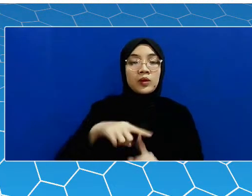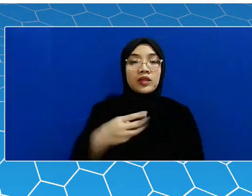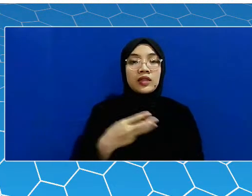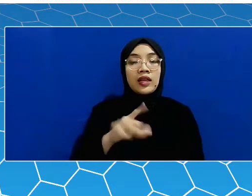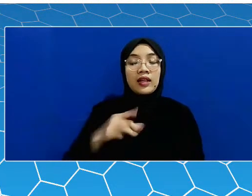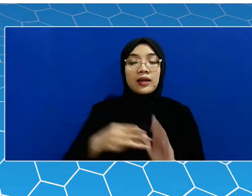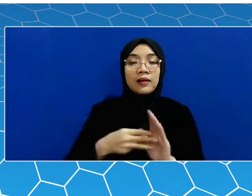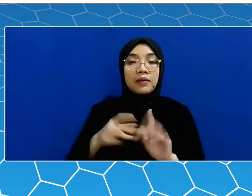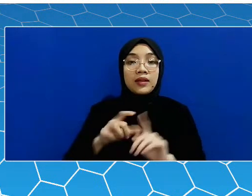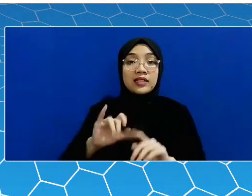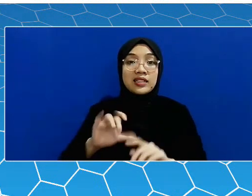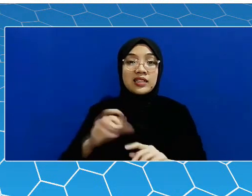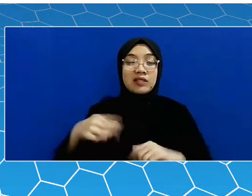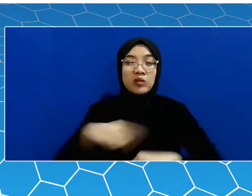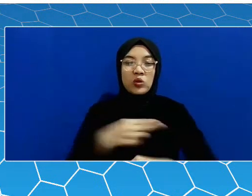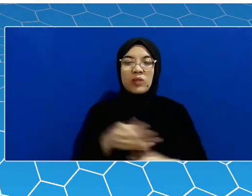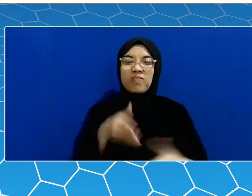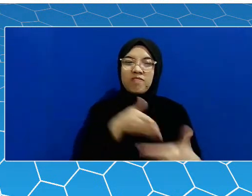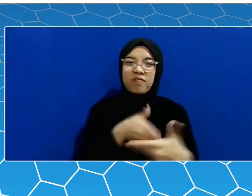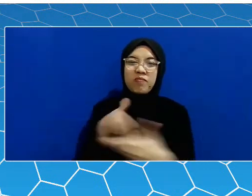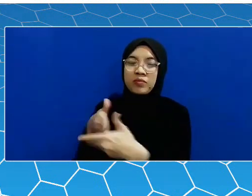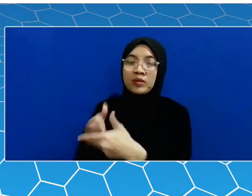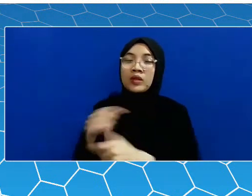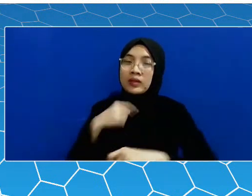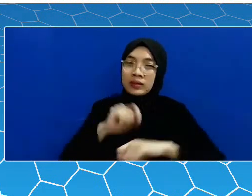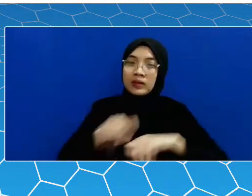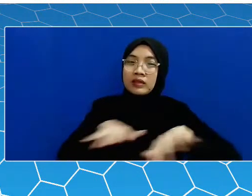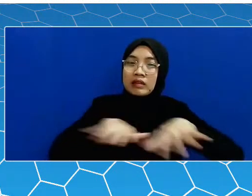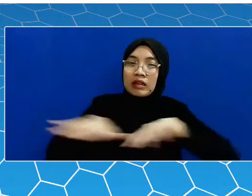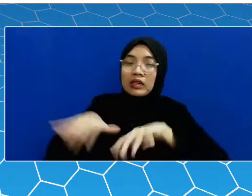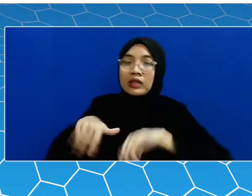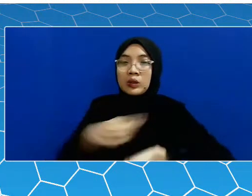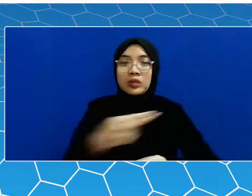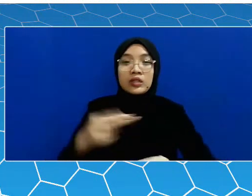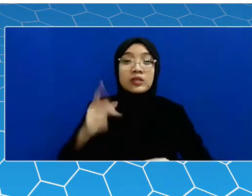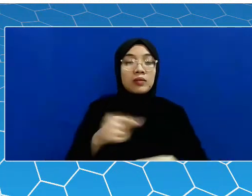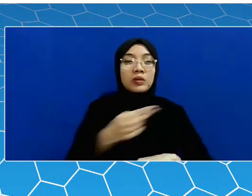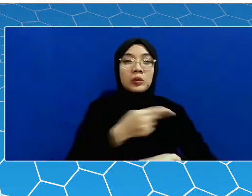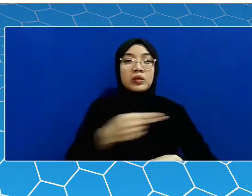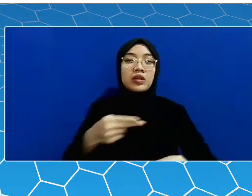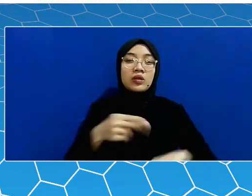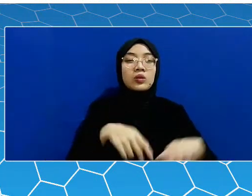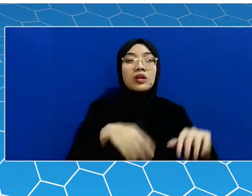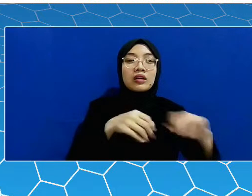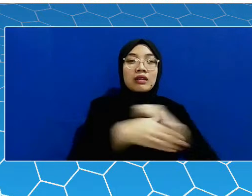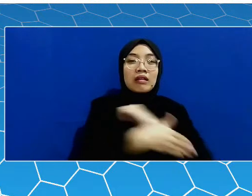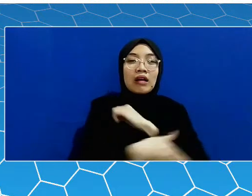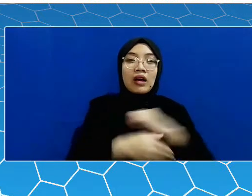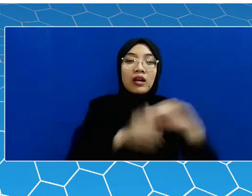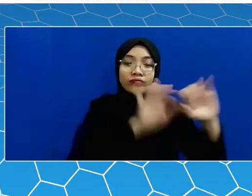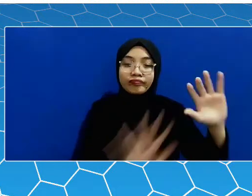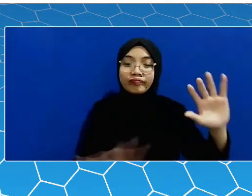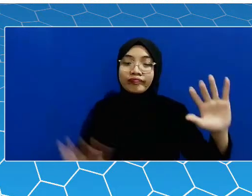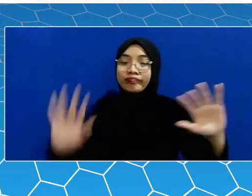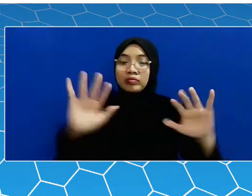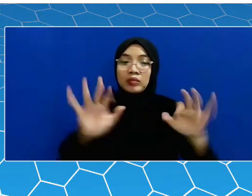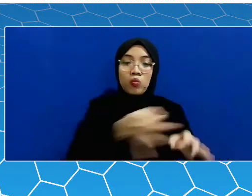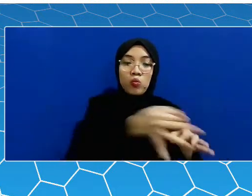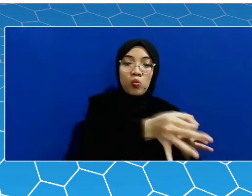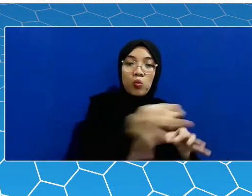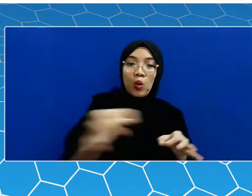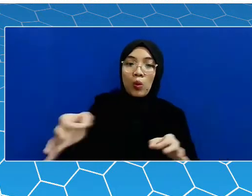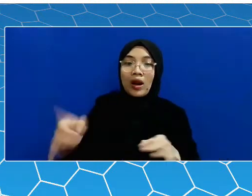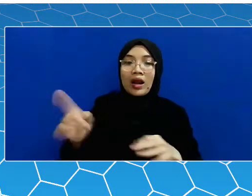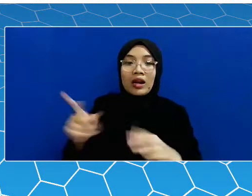for the Indonesia because Indonesia has archipelagic countries, have ethical values during the pandemic. Sure, the telemedicine has